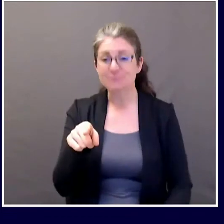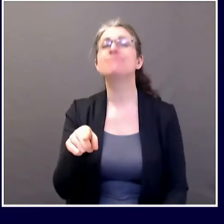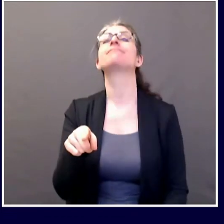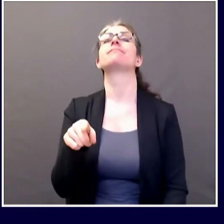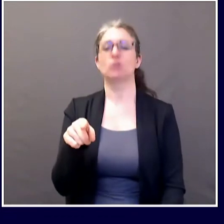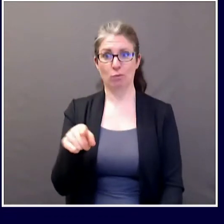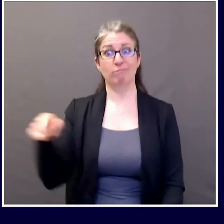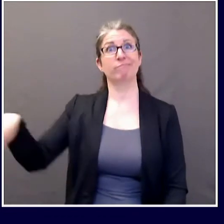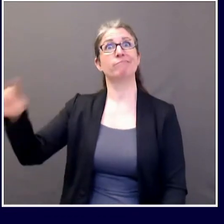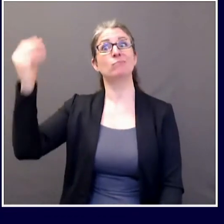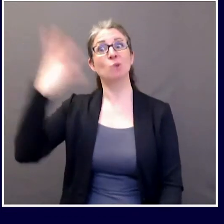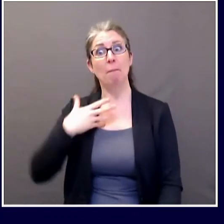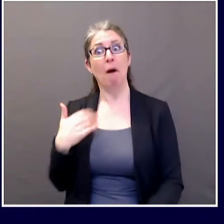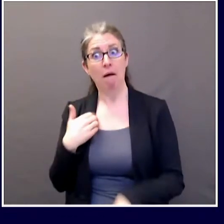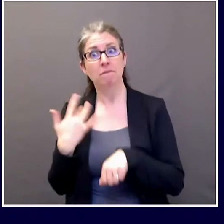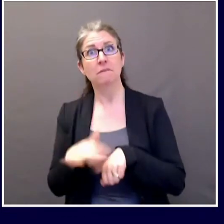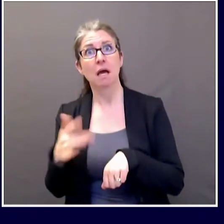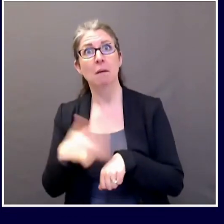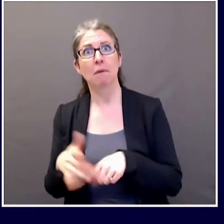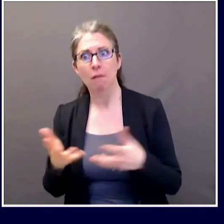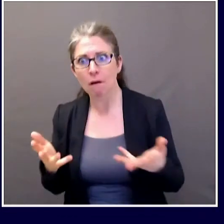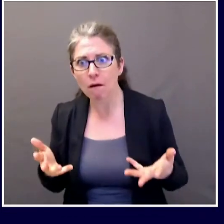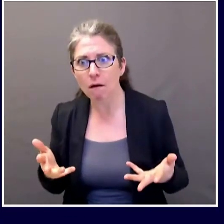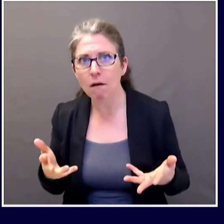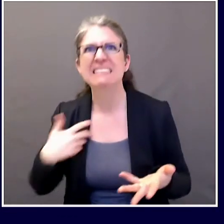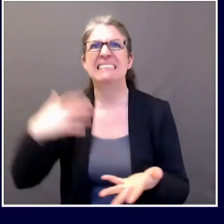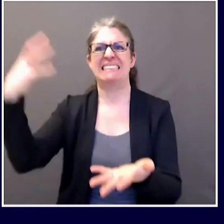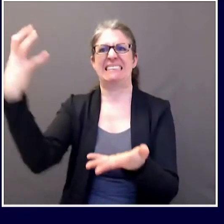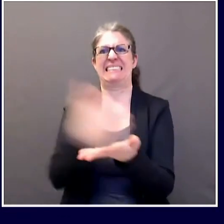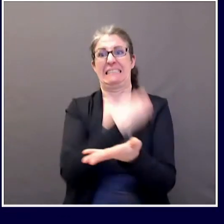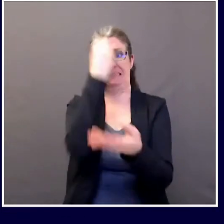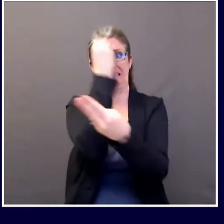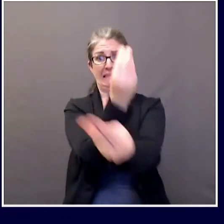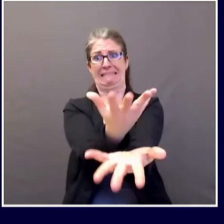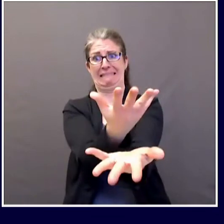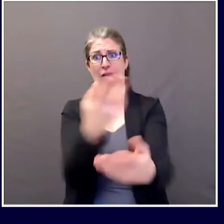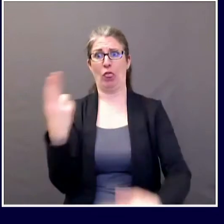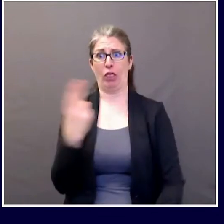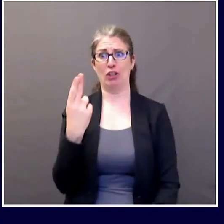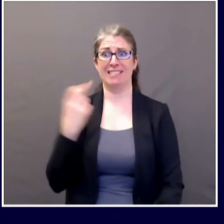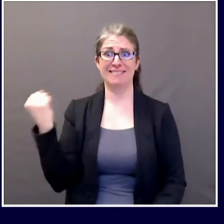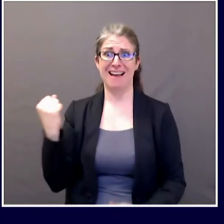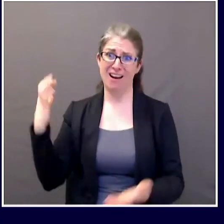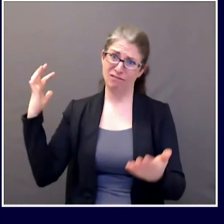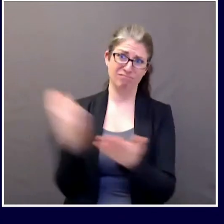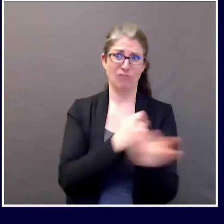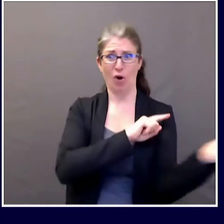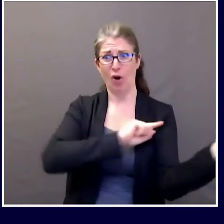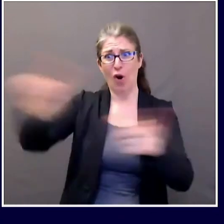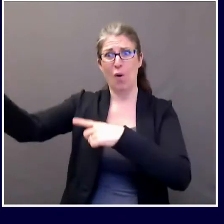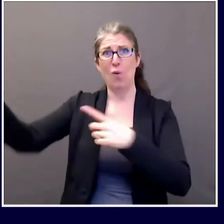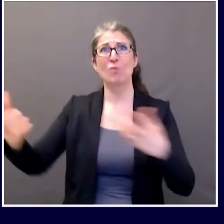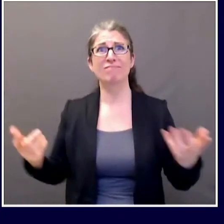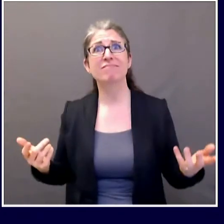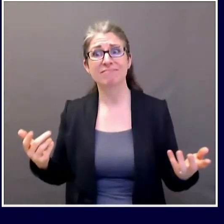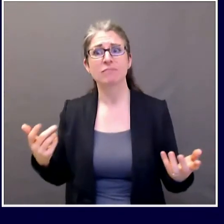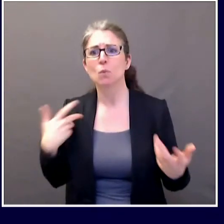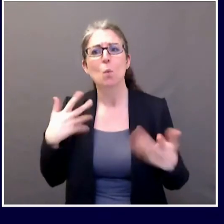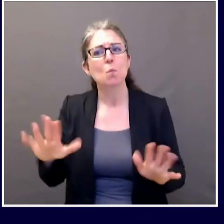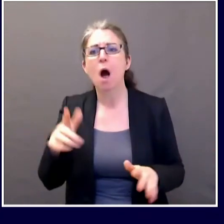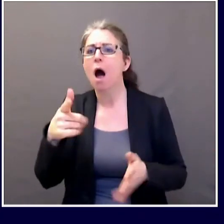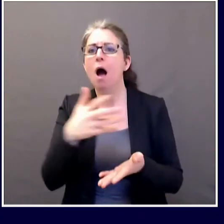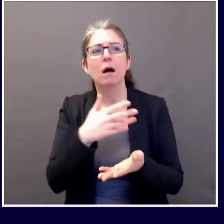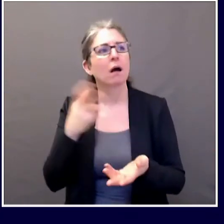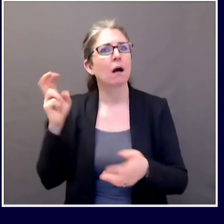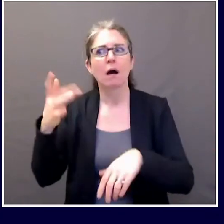that, other than me, as I talk to folks, to say, hey, if you're looking, please, here's a place you can go. Now, to the point you made